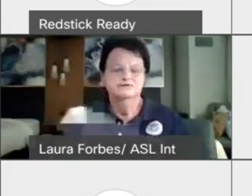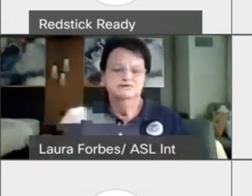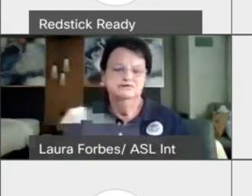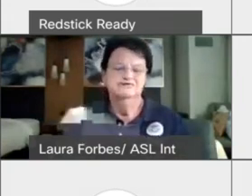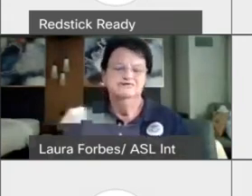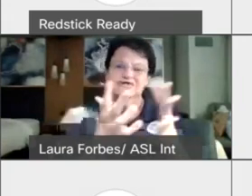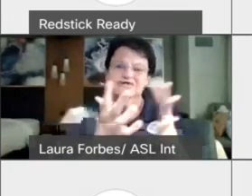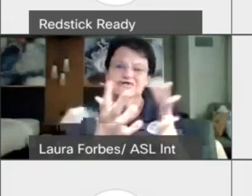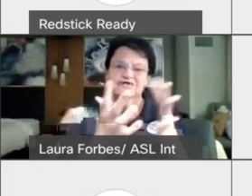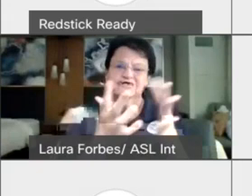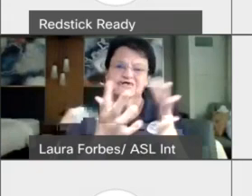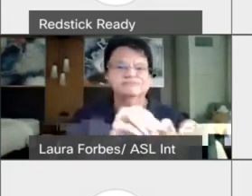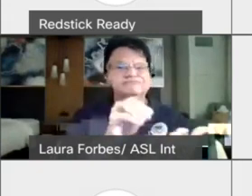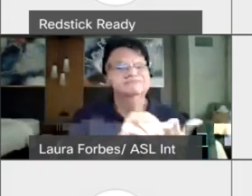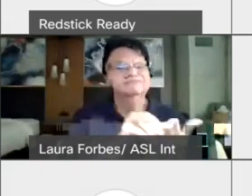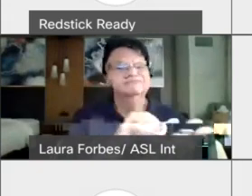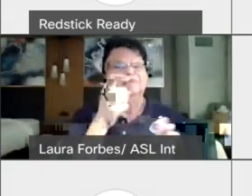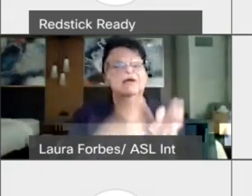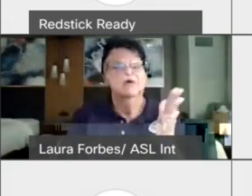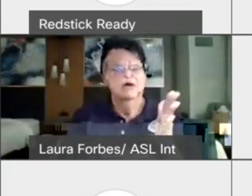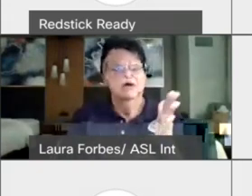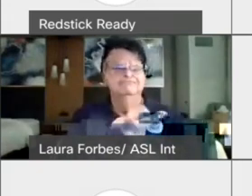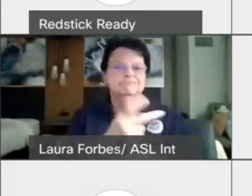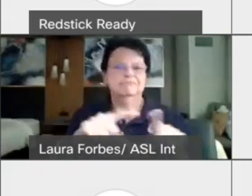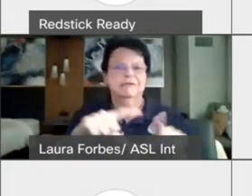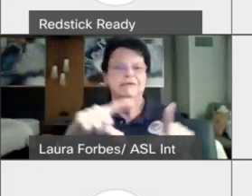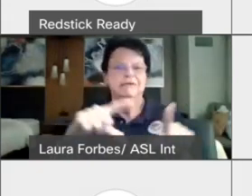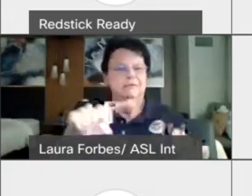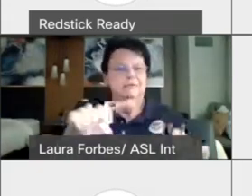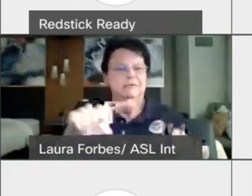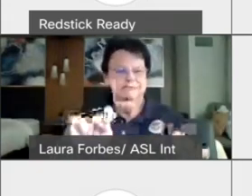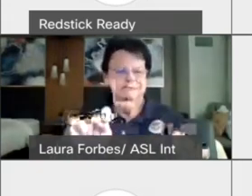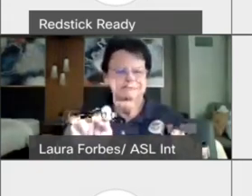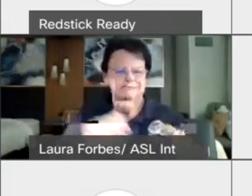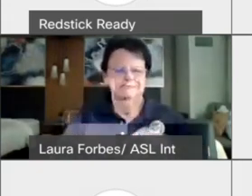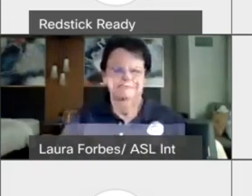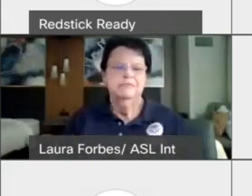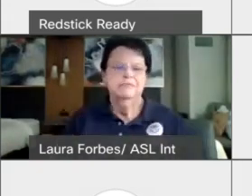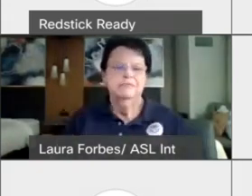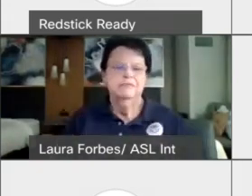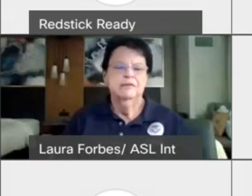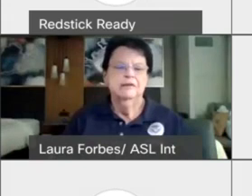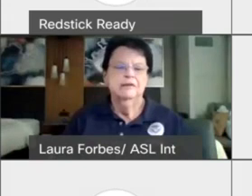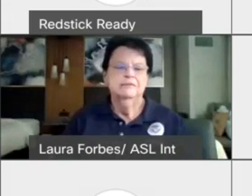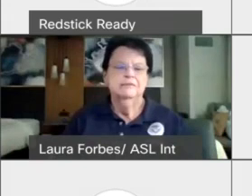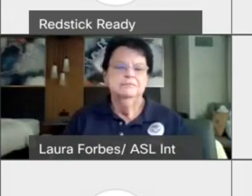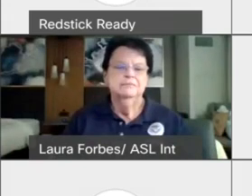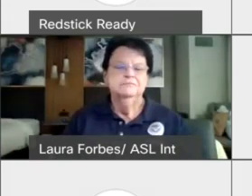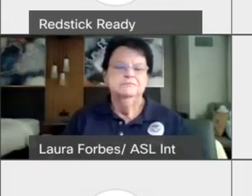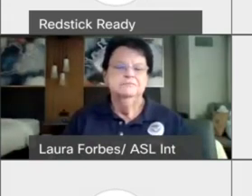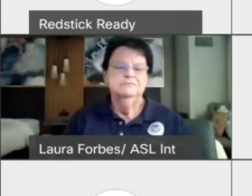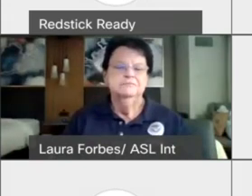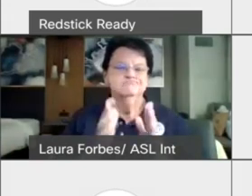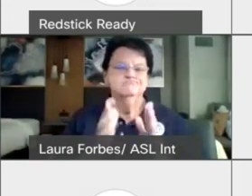that you document those costs and you keep your receipts and things like that. So in general, our role is just to